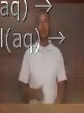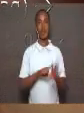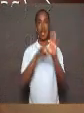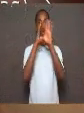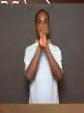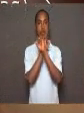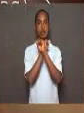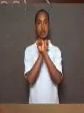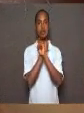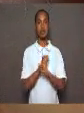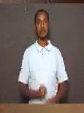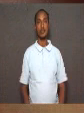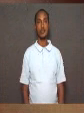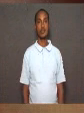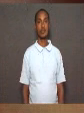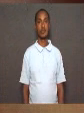Time's up.